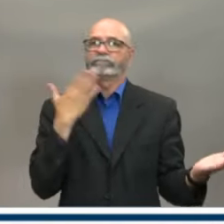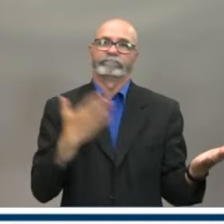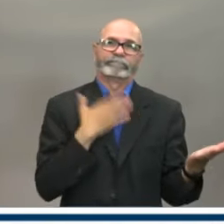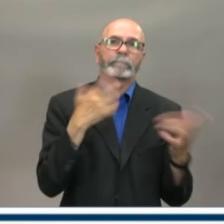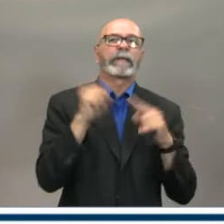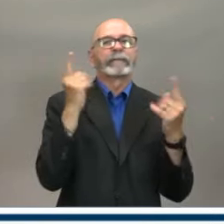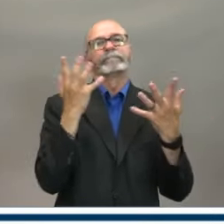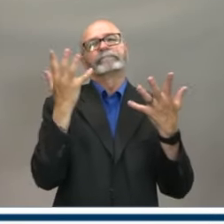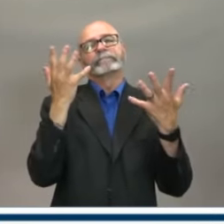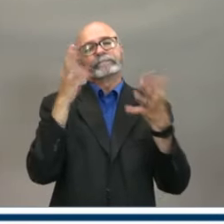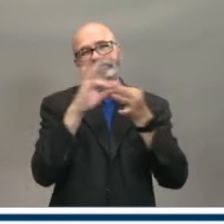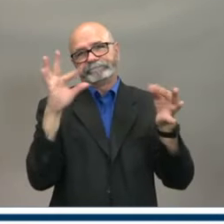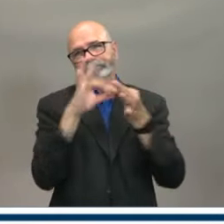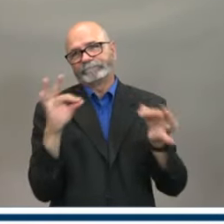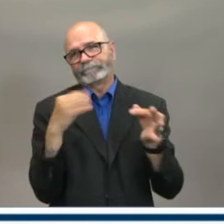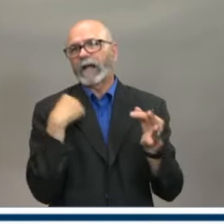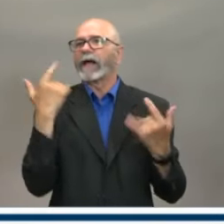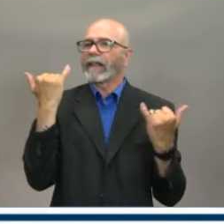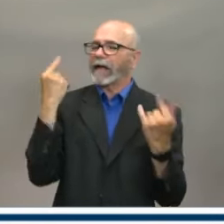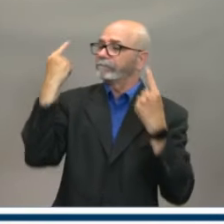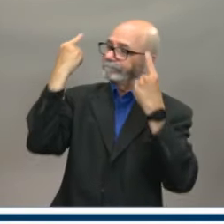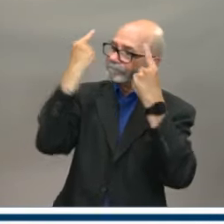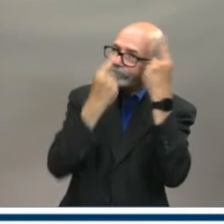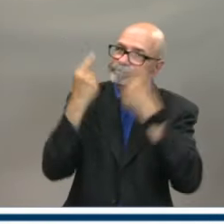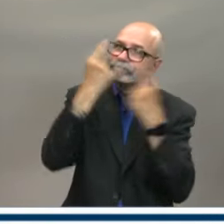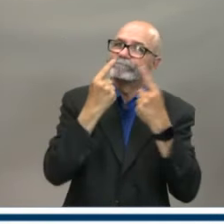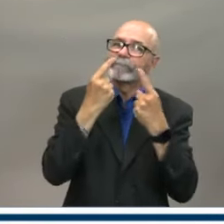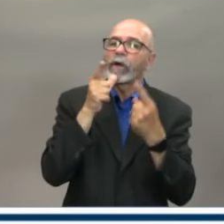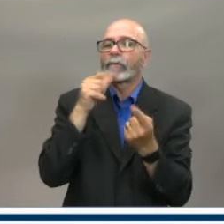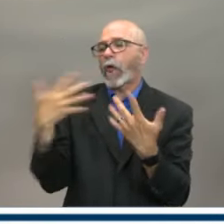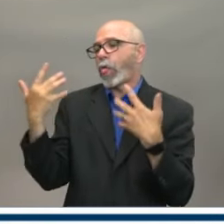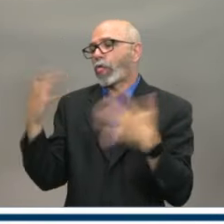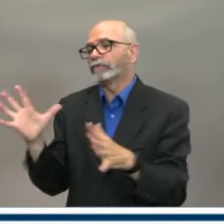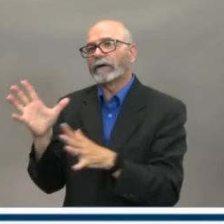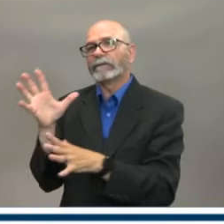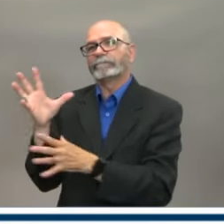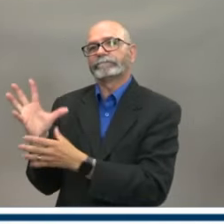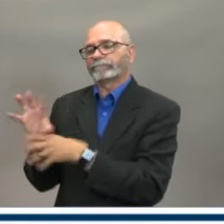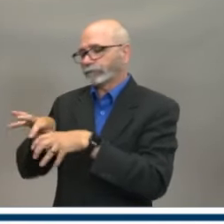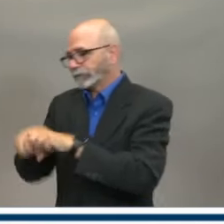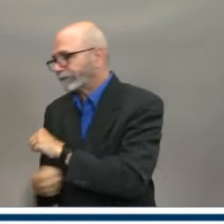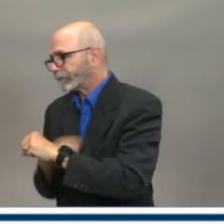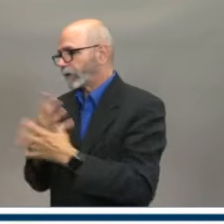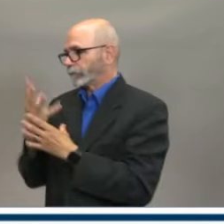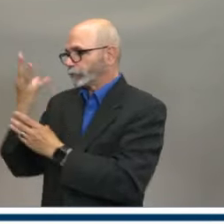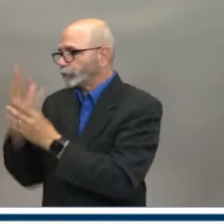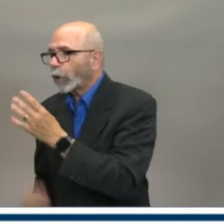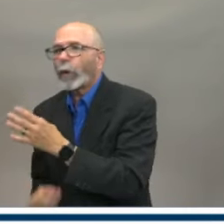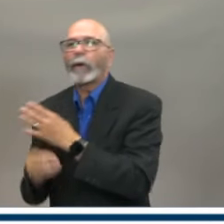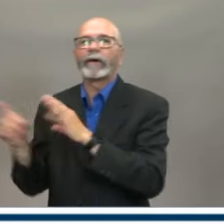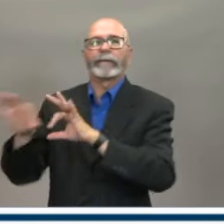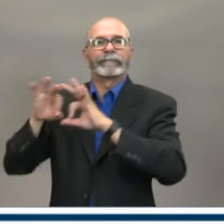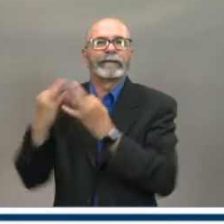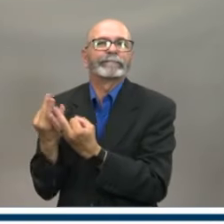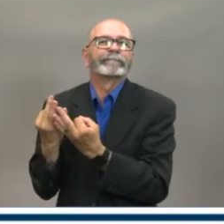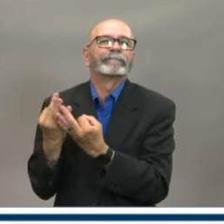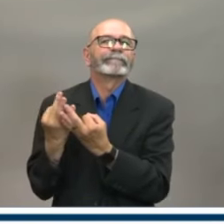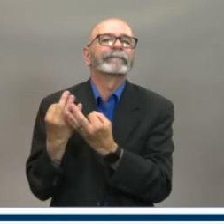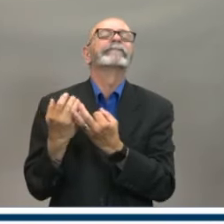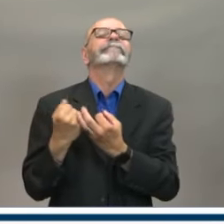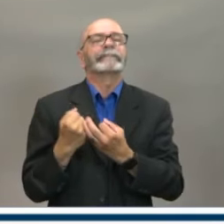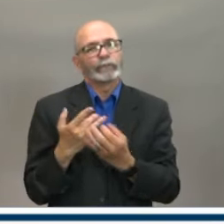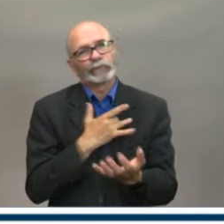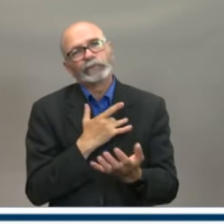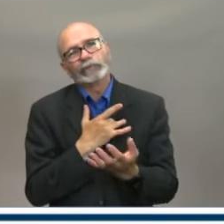everyone grieving the loss of the individuals who passed away in the last couple of days at Northwood. We now